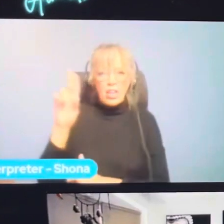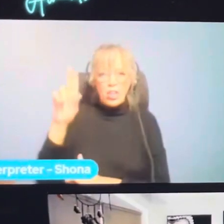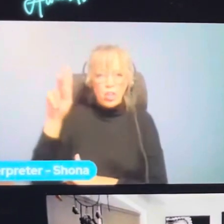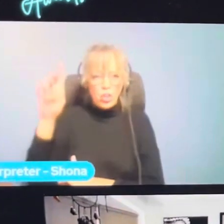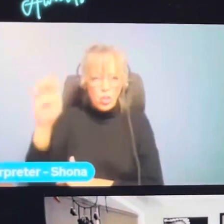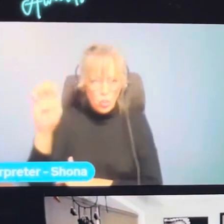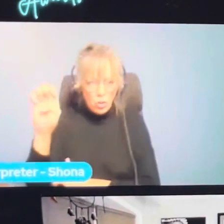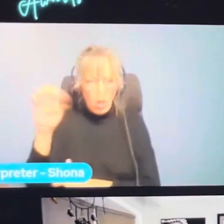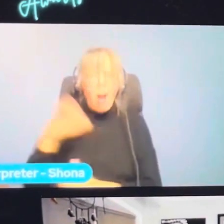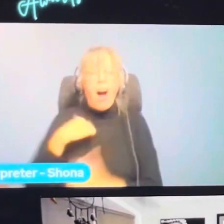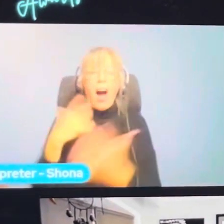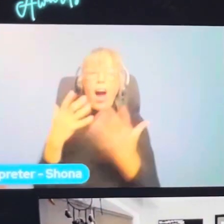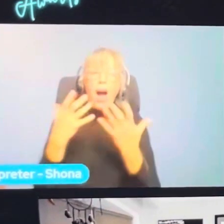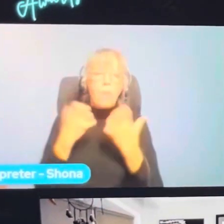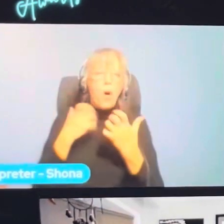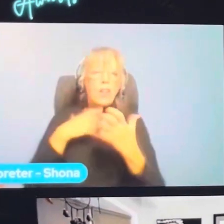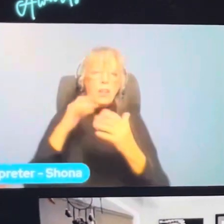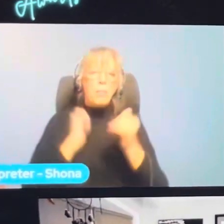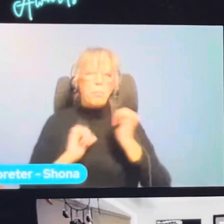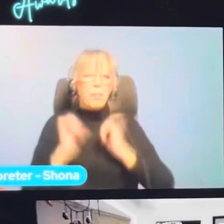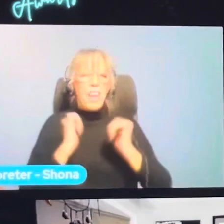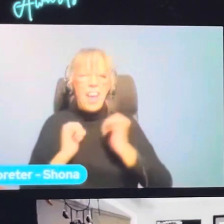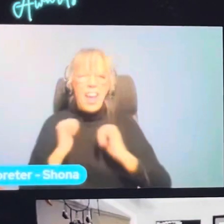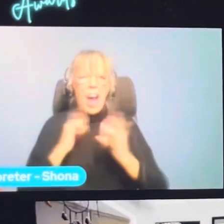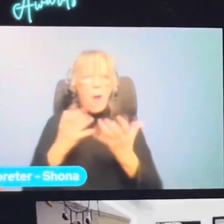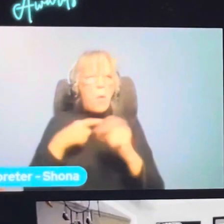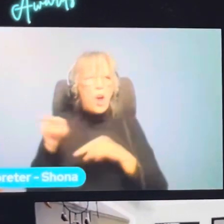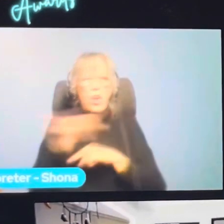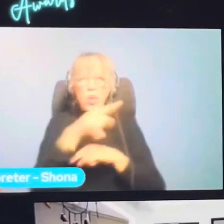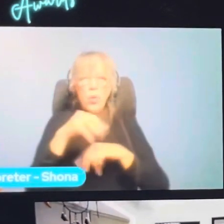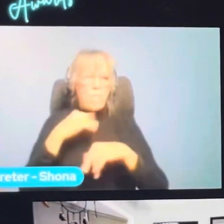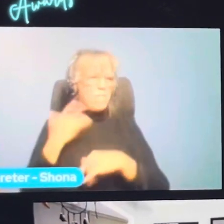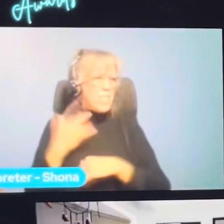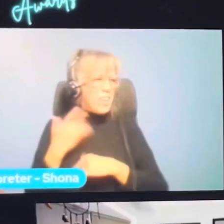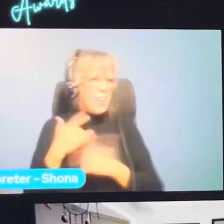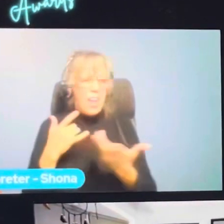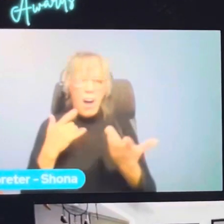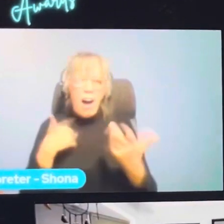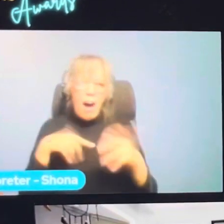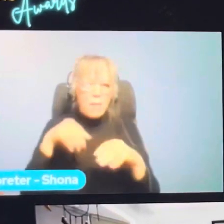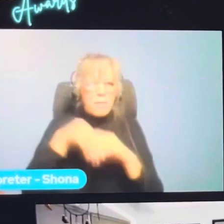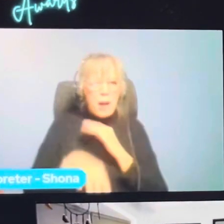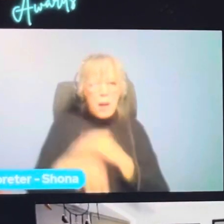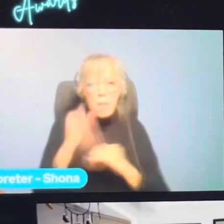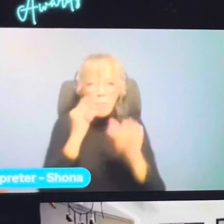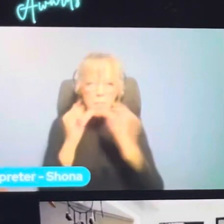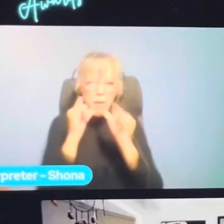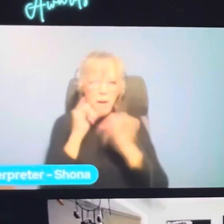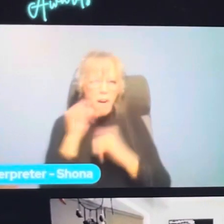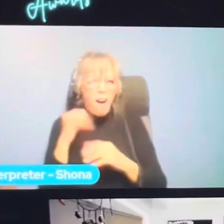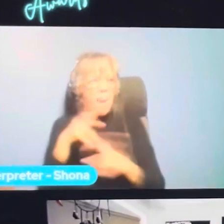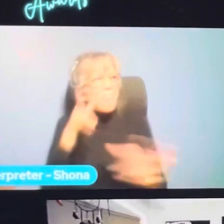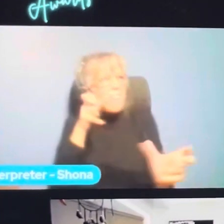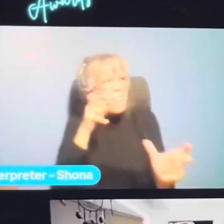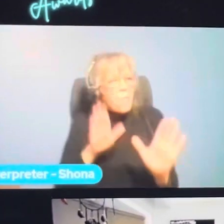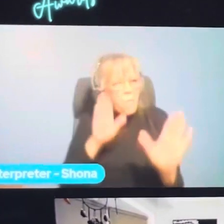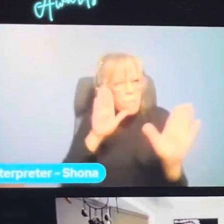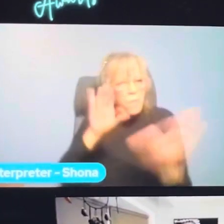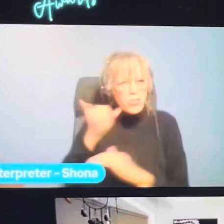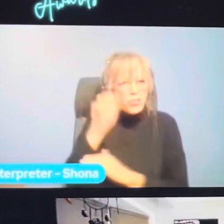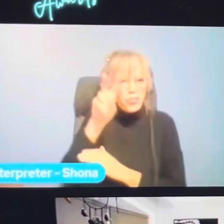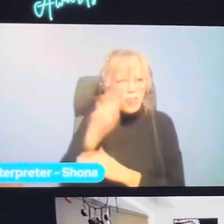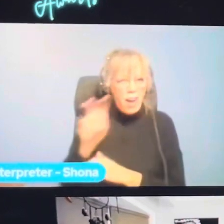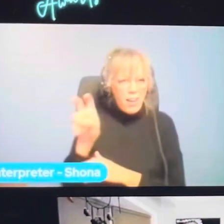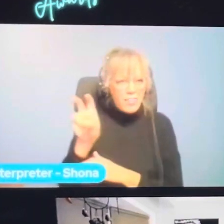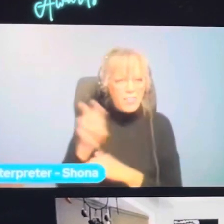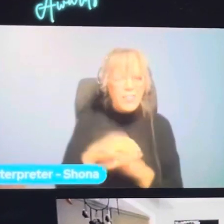that kind of feel like that you're at an old JOOK joint, but you're living one of the greatest stories, and that's never, to me,